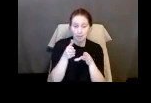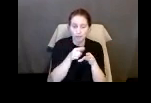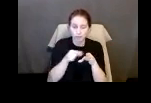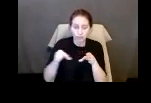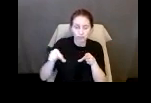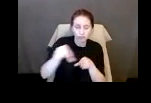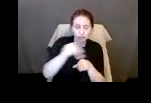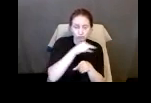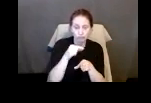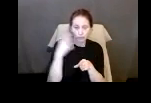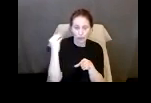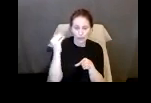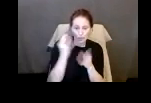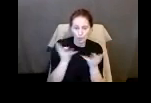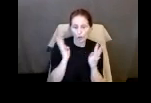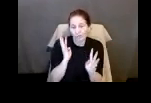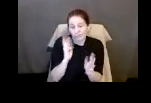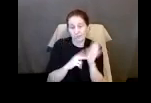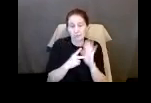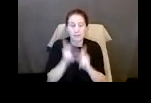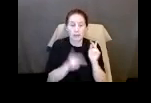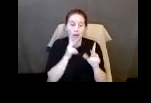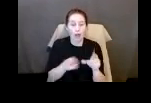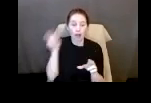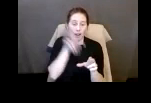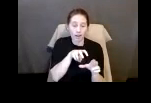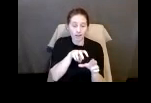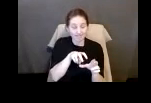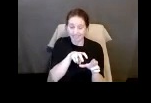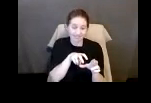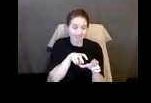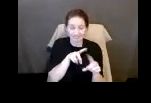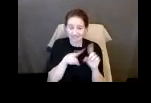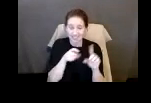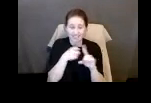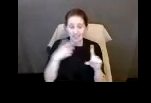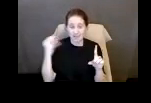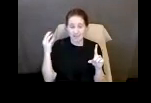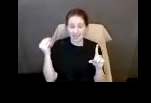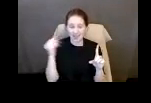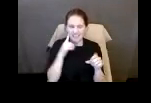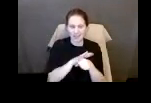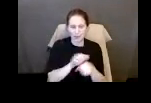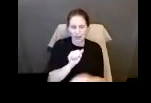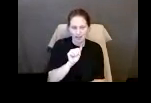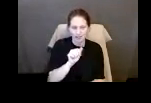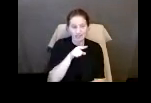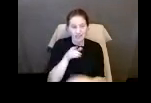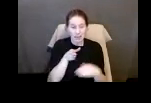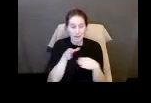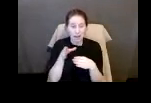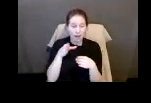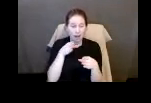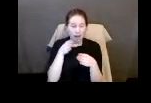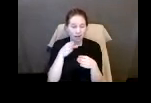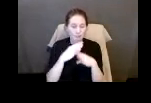exterior wall so that people can't just like easily hop into area A from the outside, that this path prevents them